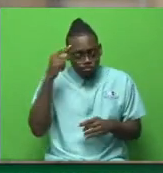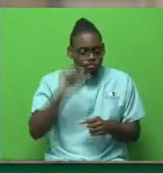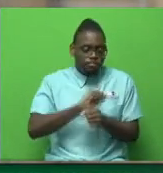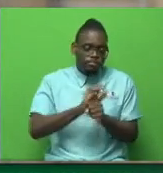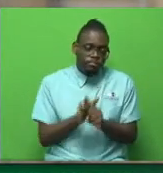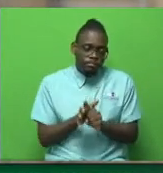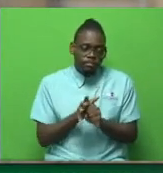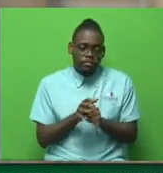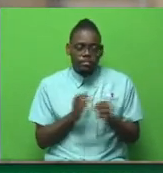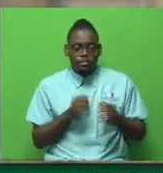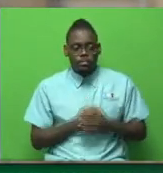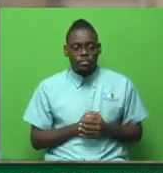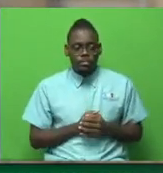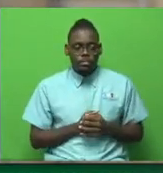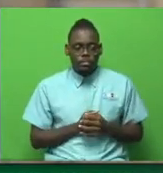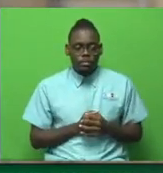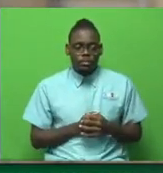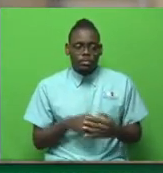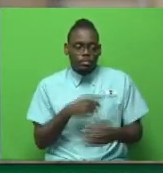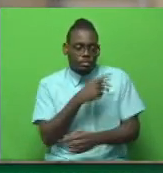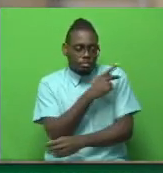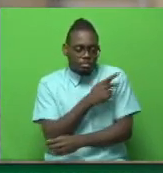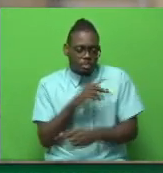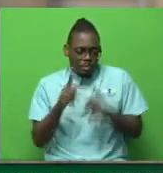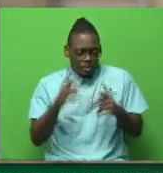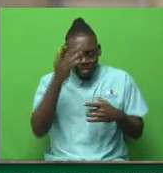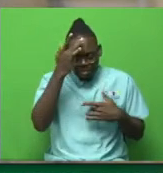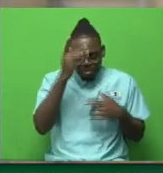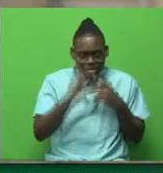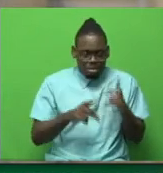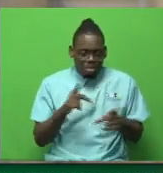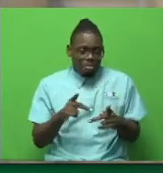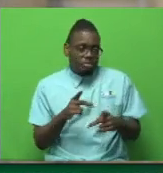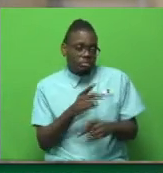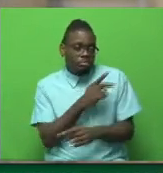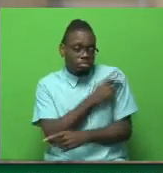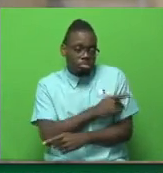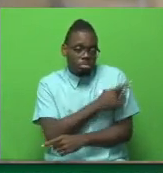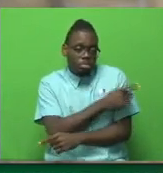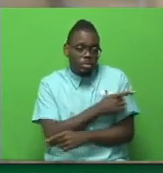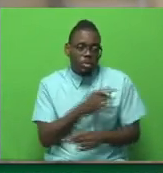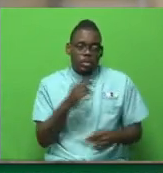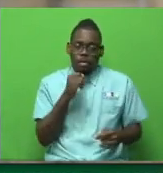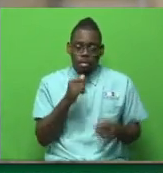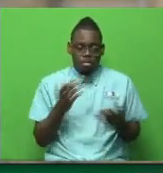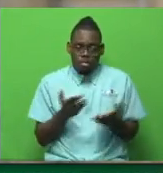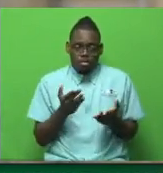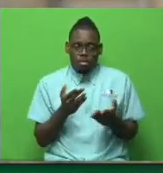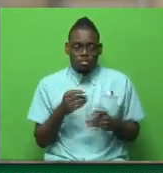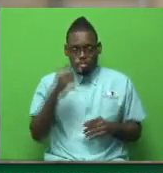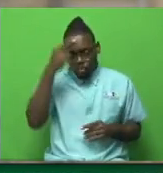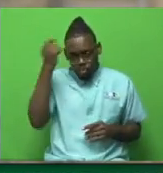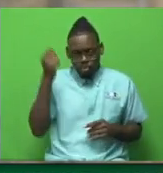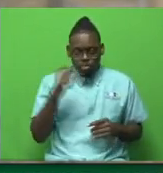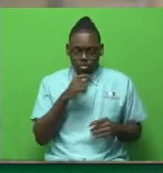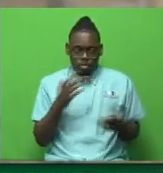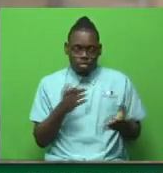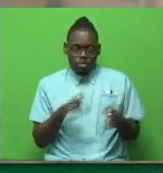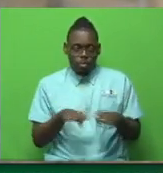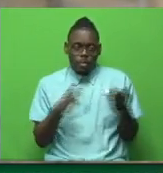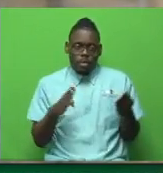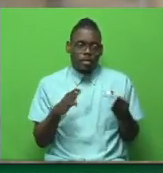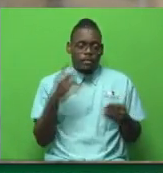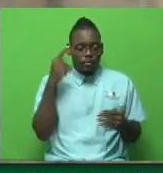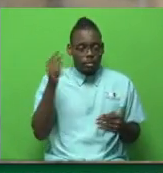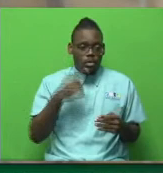drugs aren't available in Trinidad and Tobago because they have not been created yet for us so I've set the record straight on that